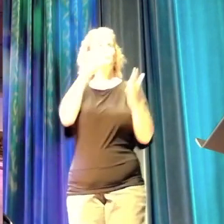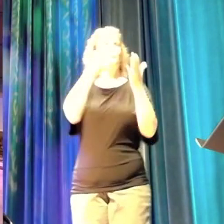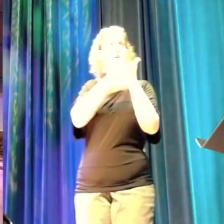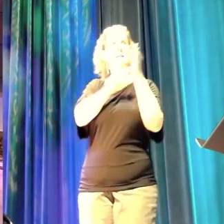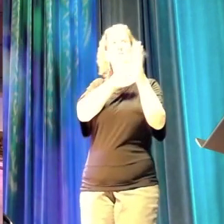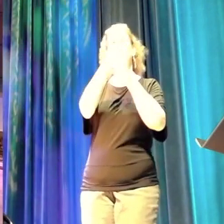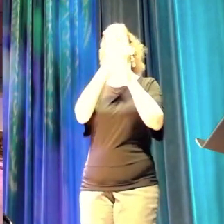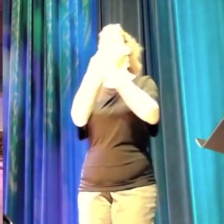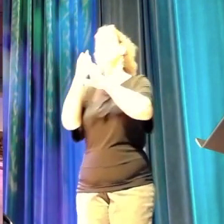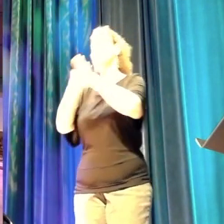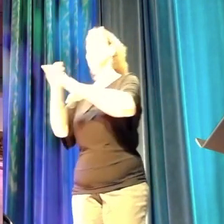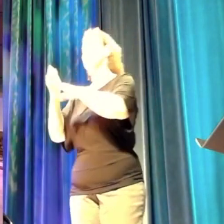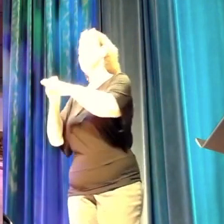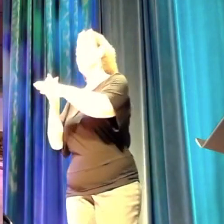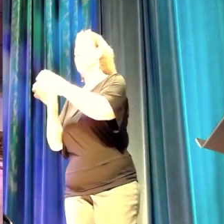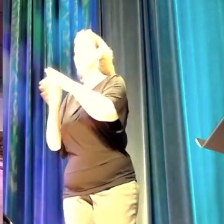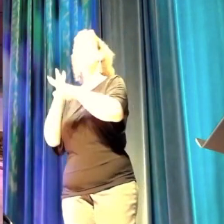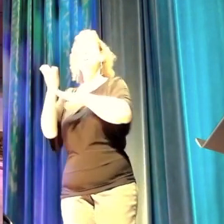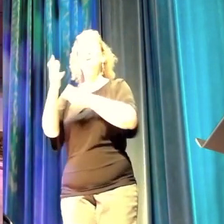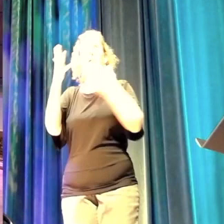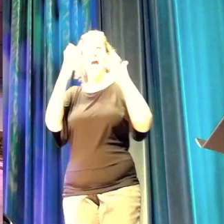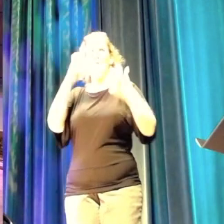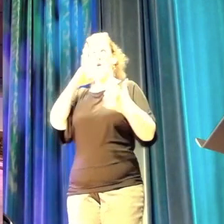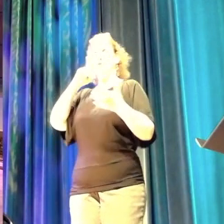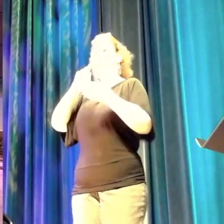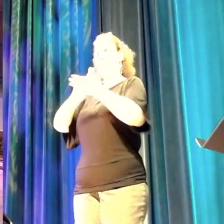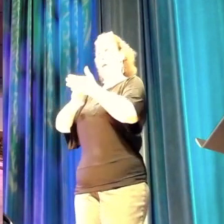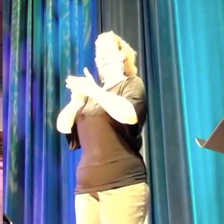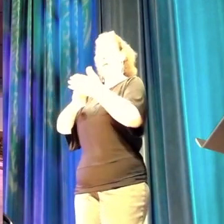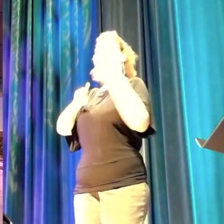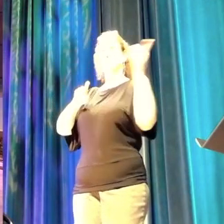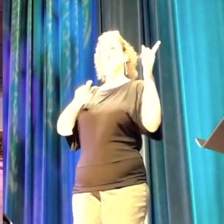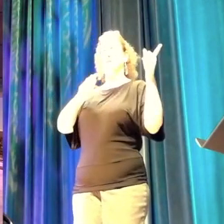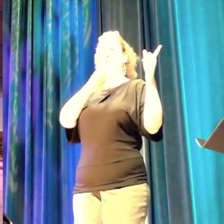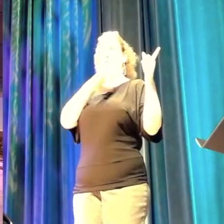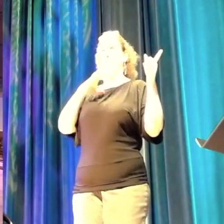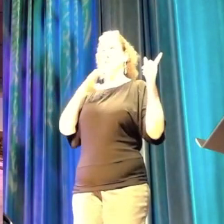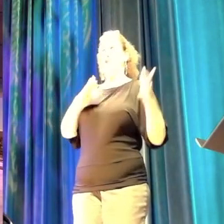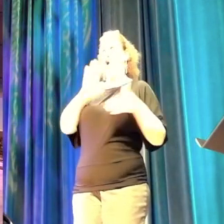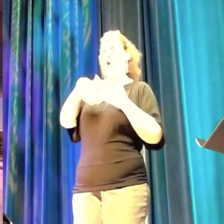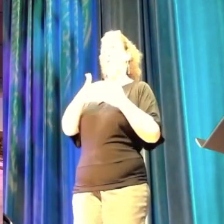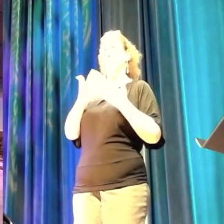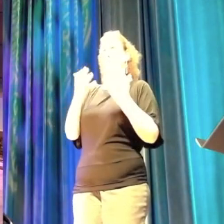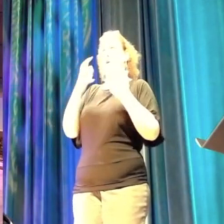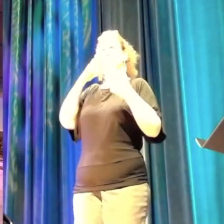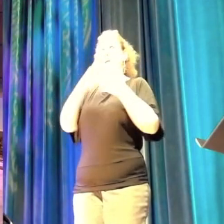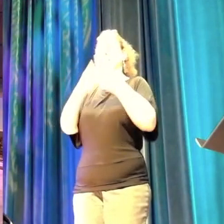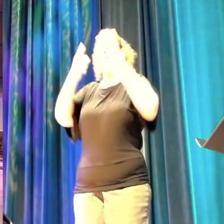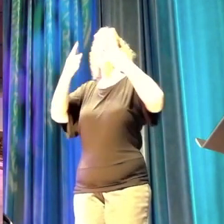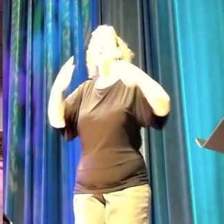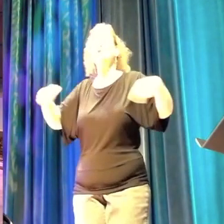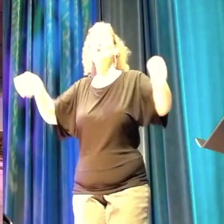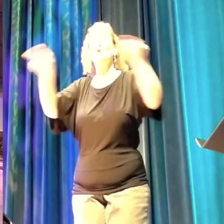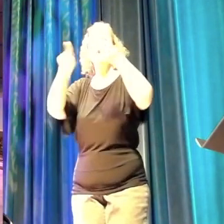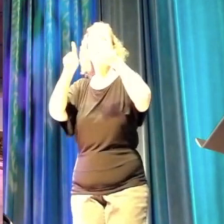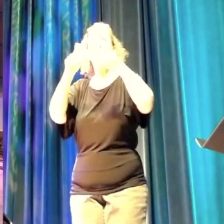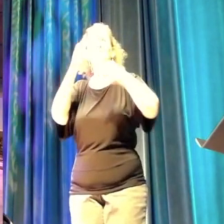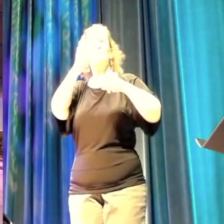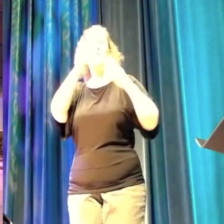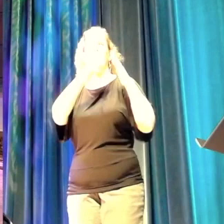field, I want to recognize, and I know the Commissioner, and we all want to recognize you, the blind